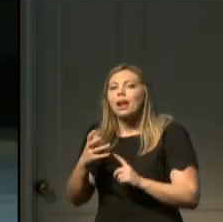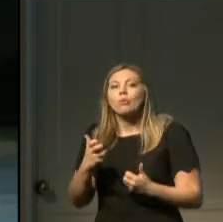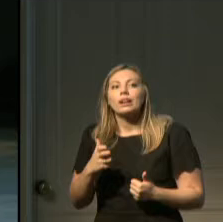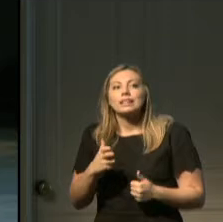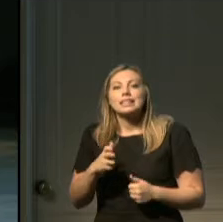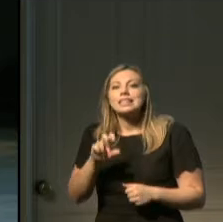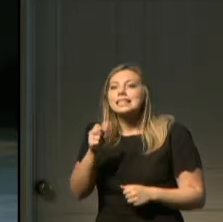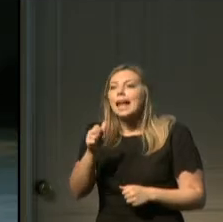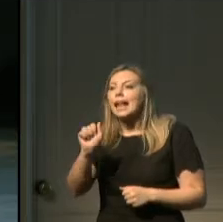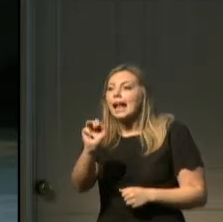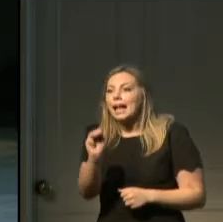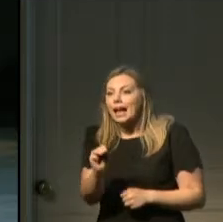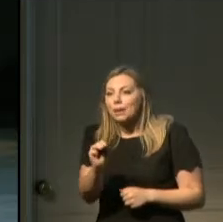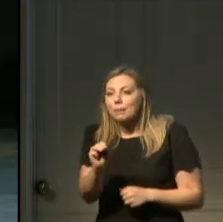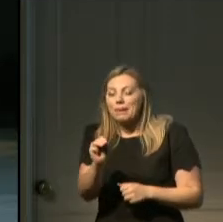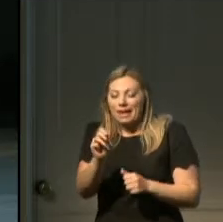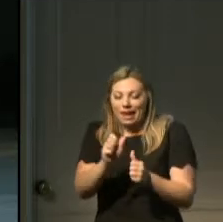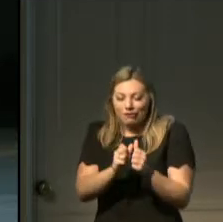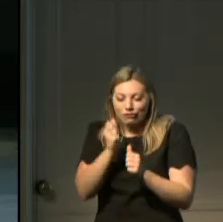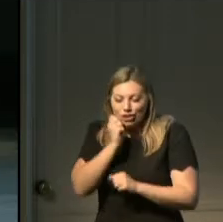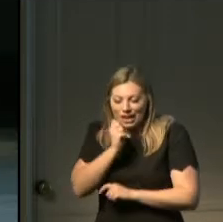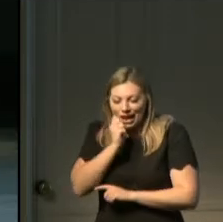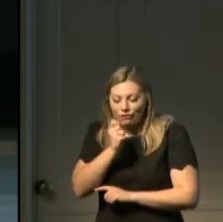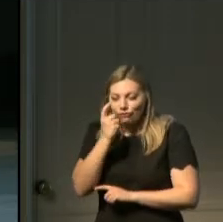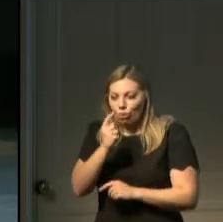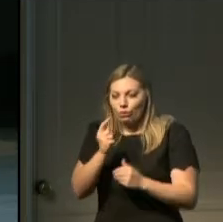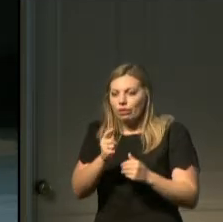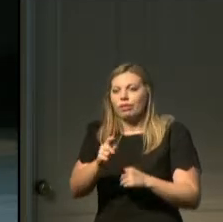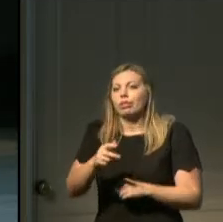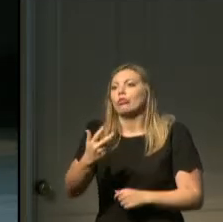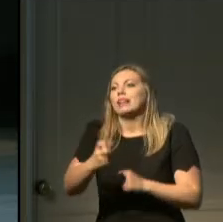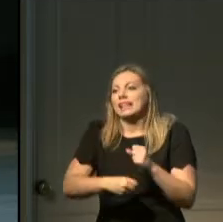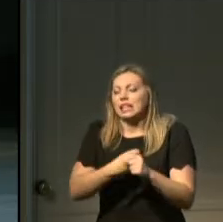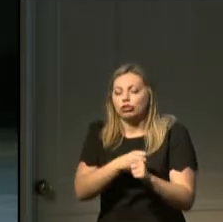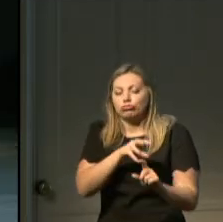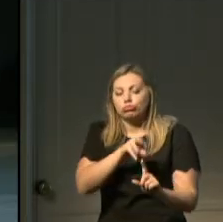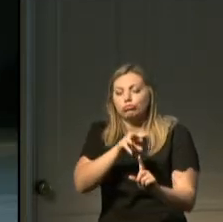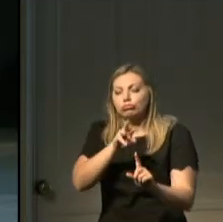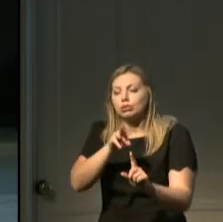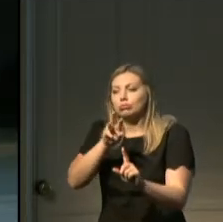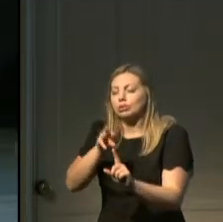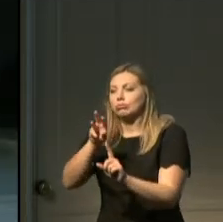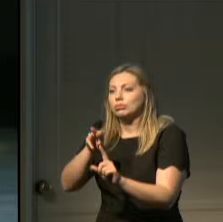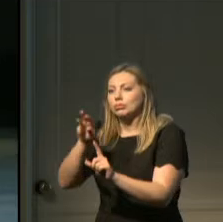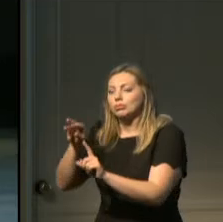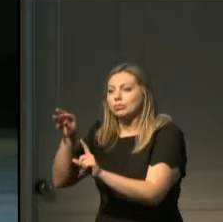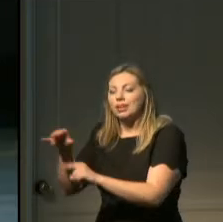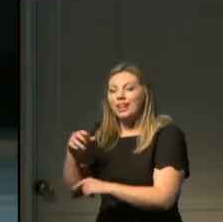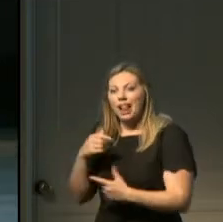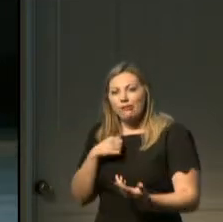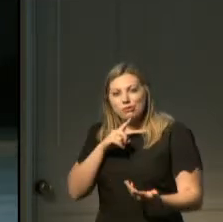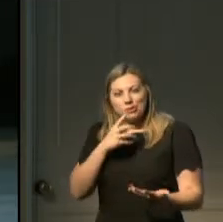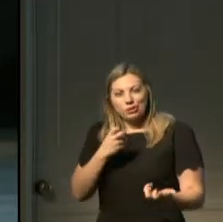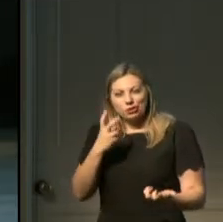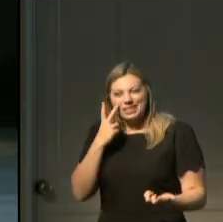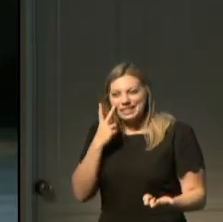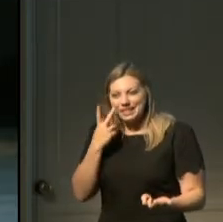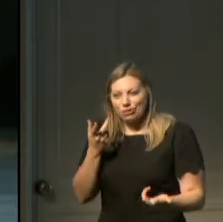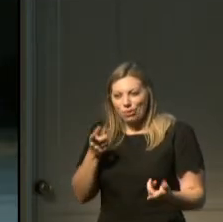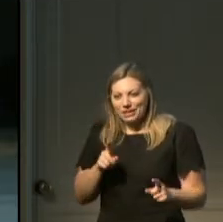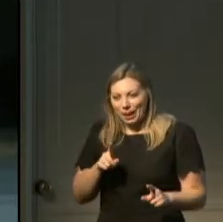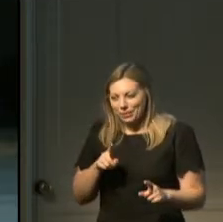my house looked like. That would be valuable. I could watch that. I guess maybe I'd even see like ecliptics moving around in the shadows or something like